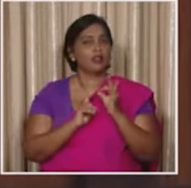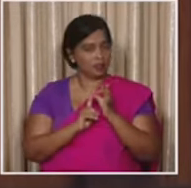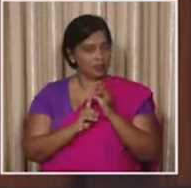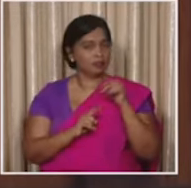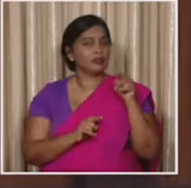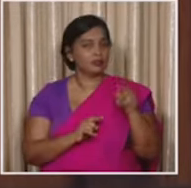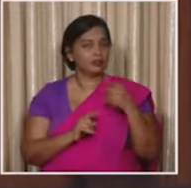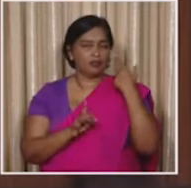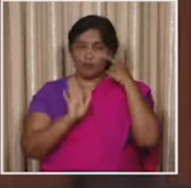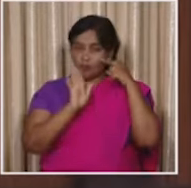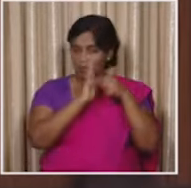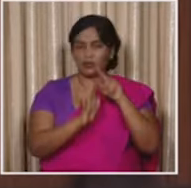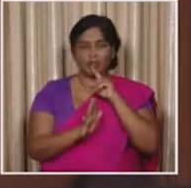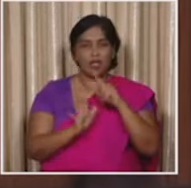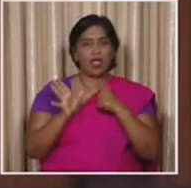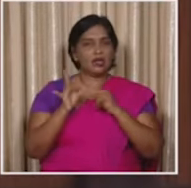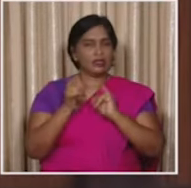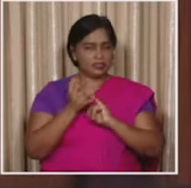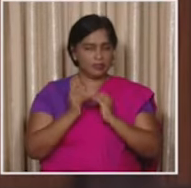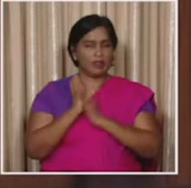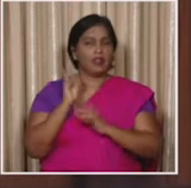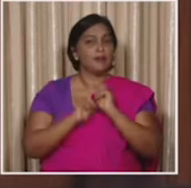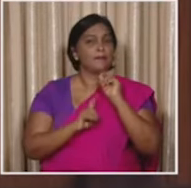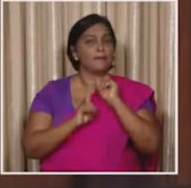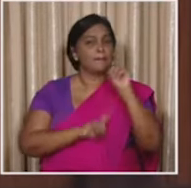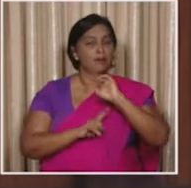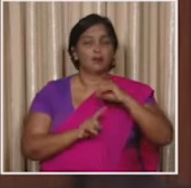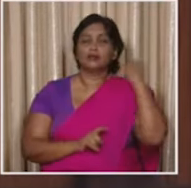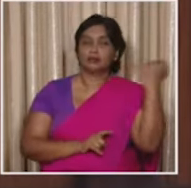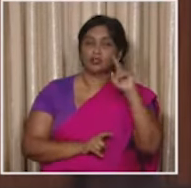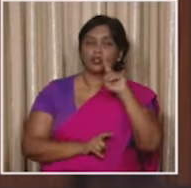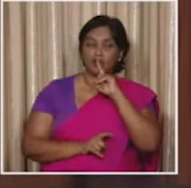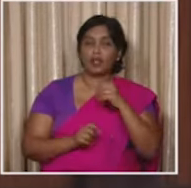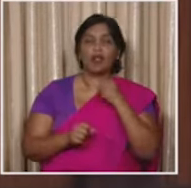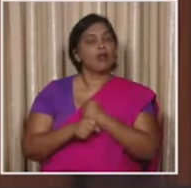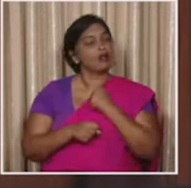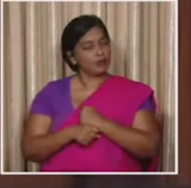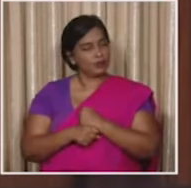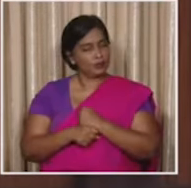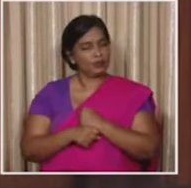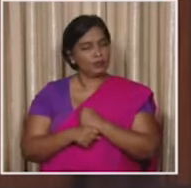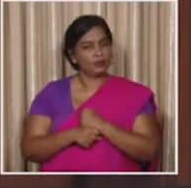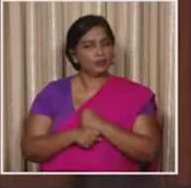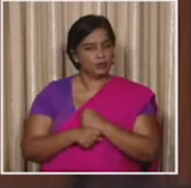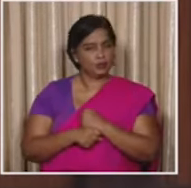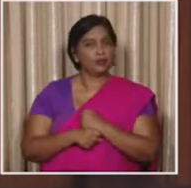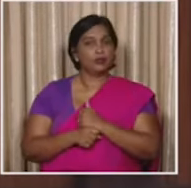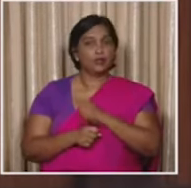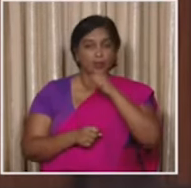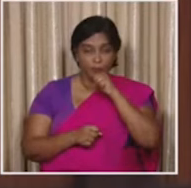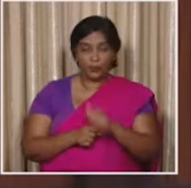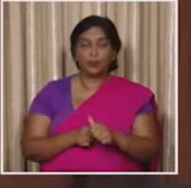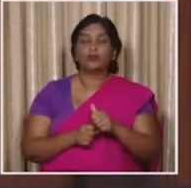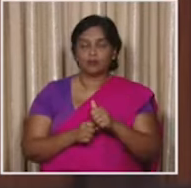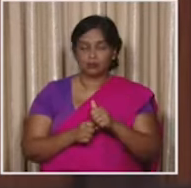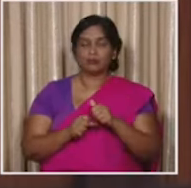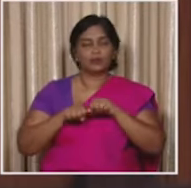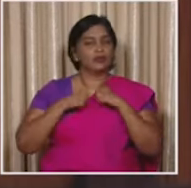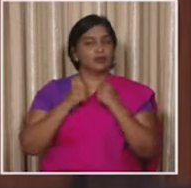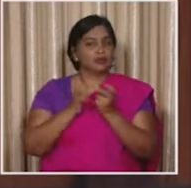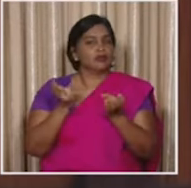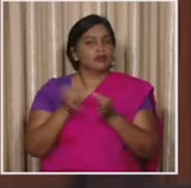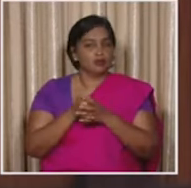Ali Sabri, speaking in the Parliament yesterday. He said the government is working to strengthen the truth and reconciliation mechanisms of the country. Now he goes